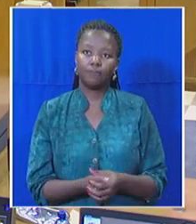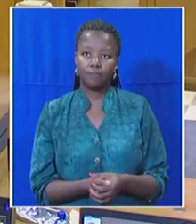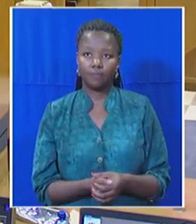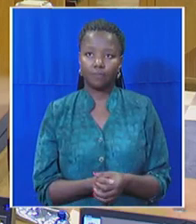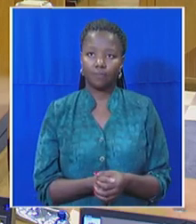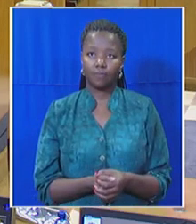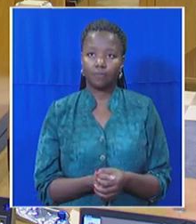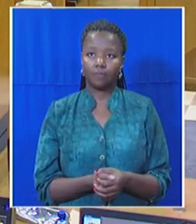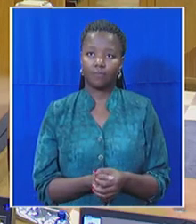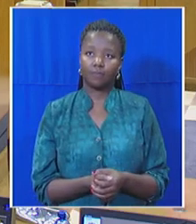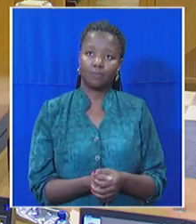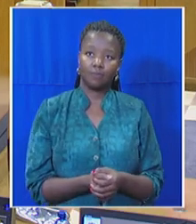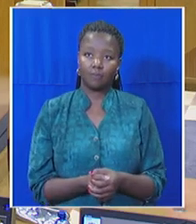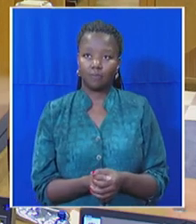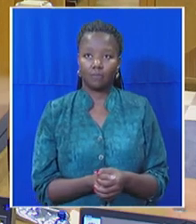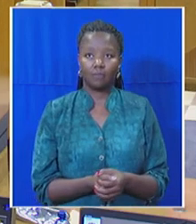Please look at your watch, you guys.